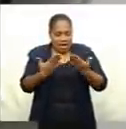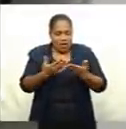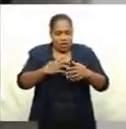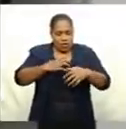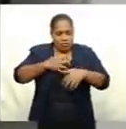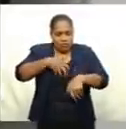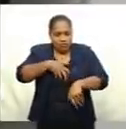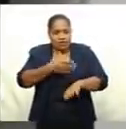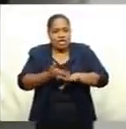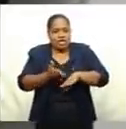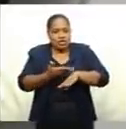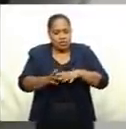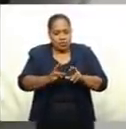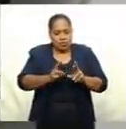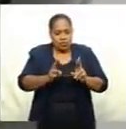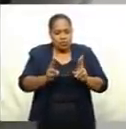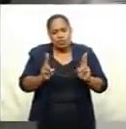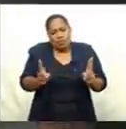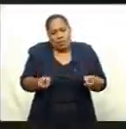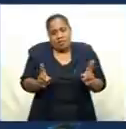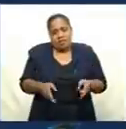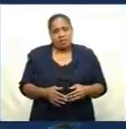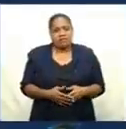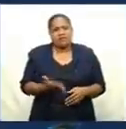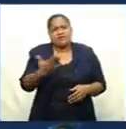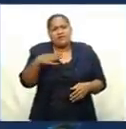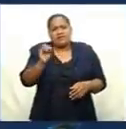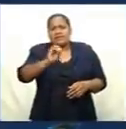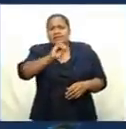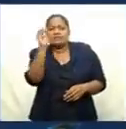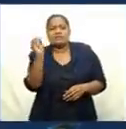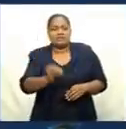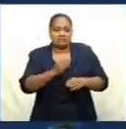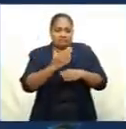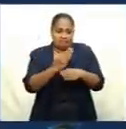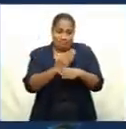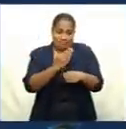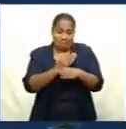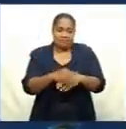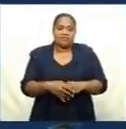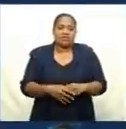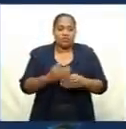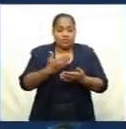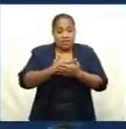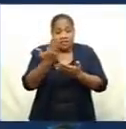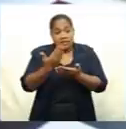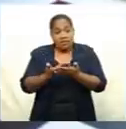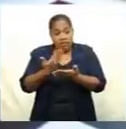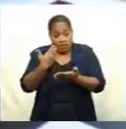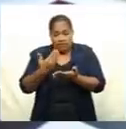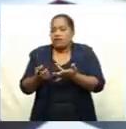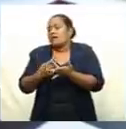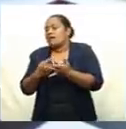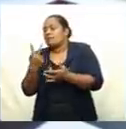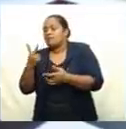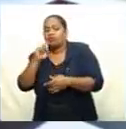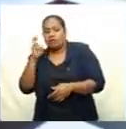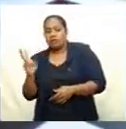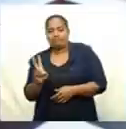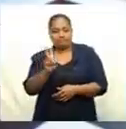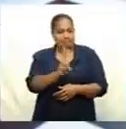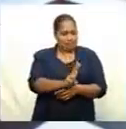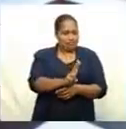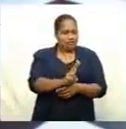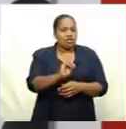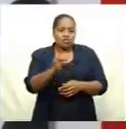they are compliant. It's like 50% operation now. So these 2 gonna be off, so the other 2 gonna come. So it's like that, we give